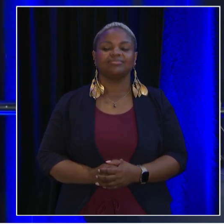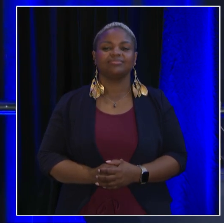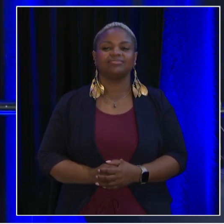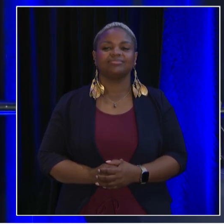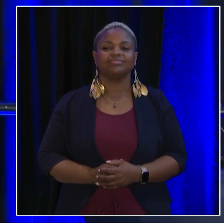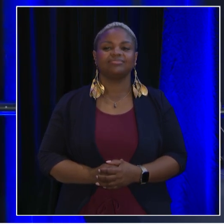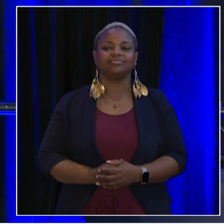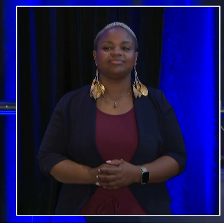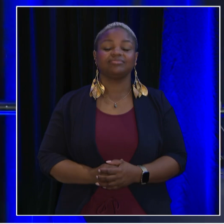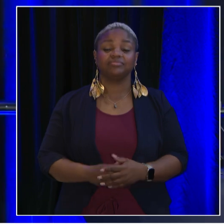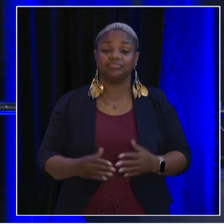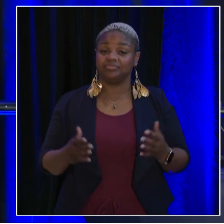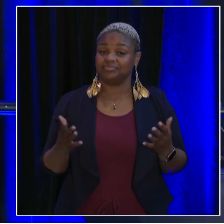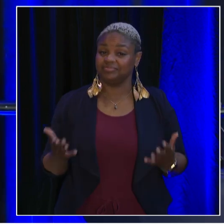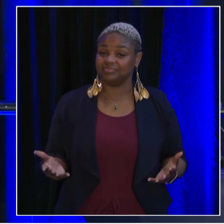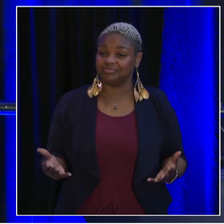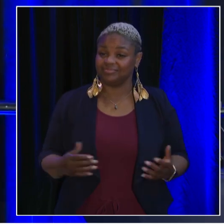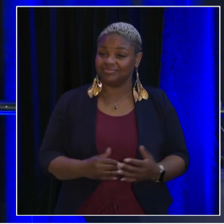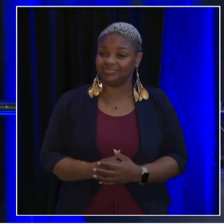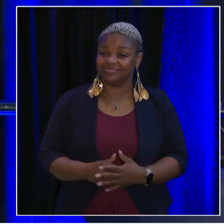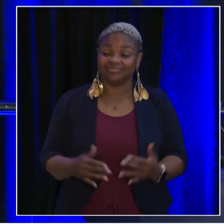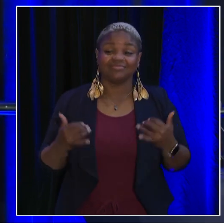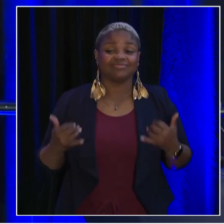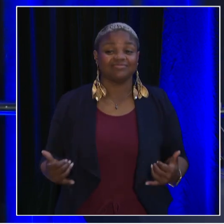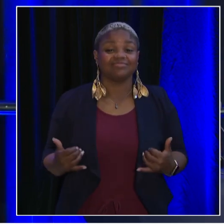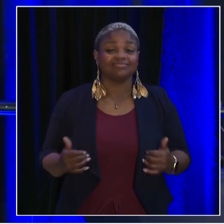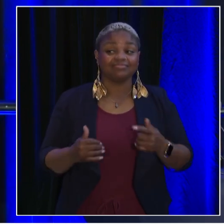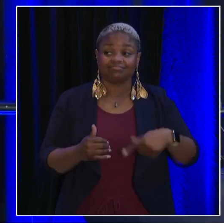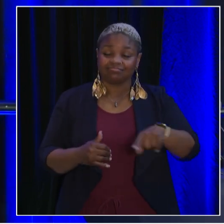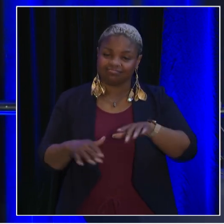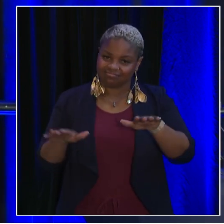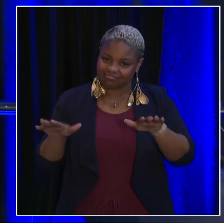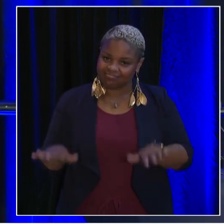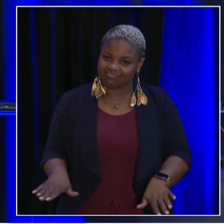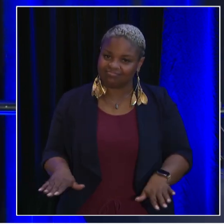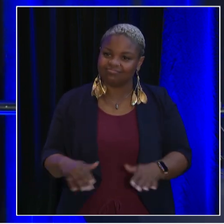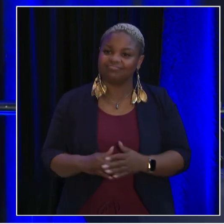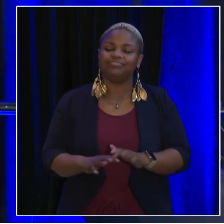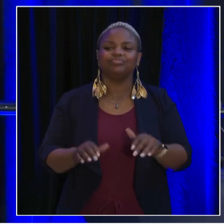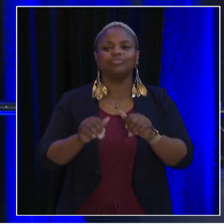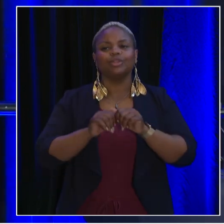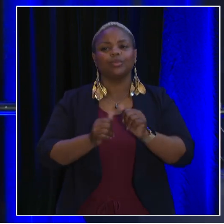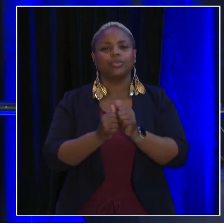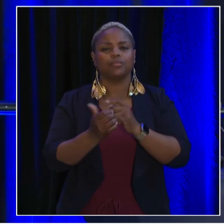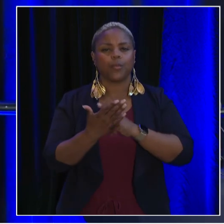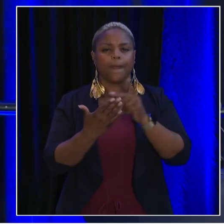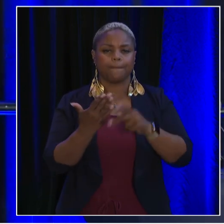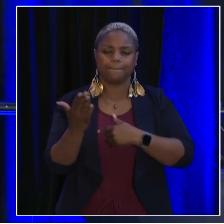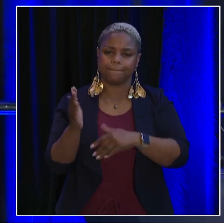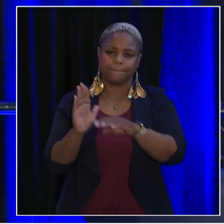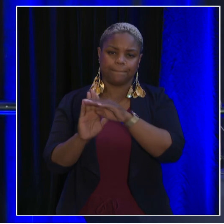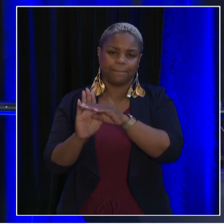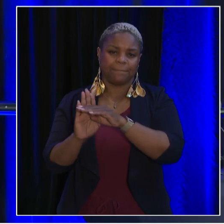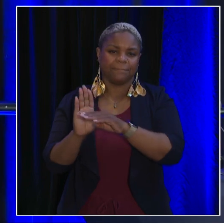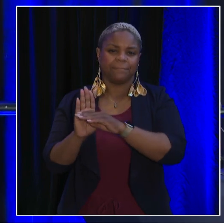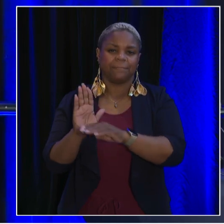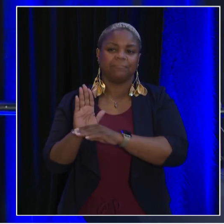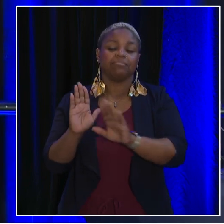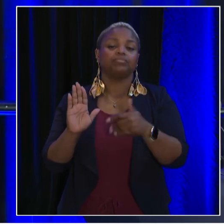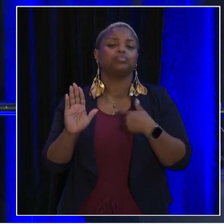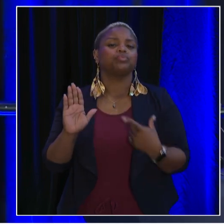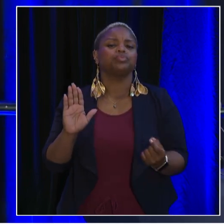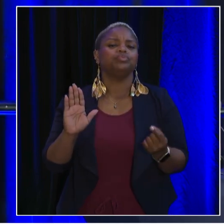So, as we take our seats and begin and continue on with the program, we want to